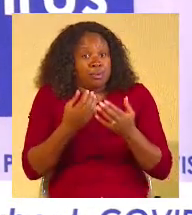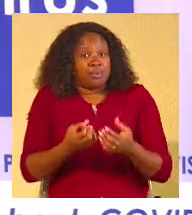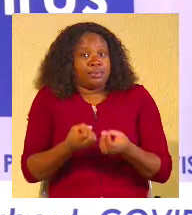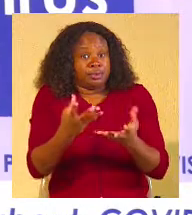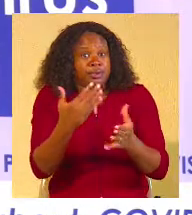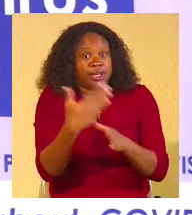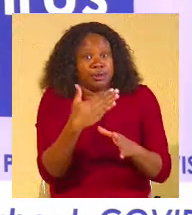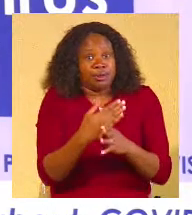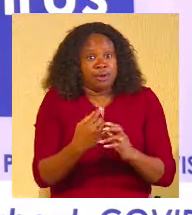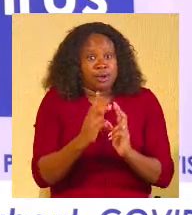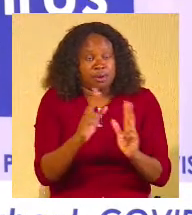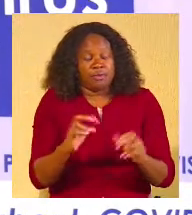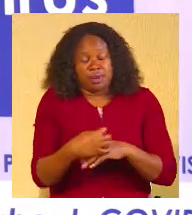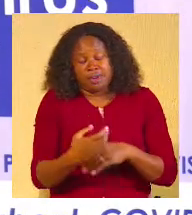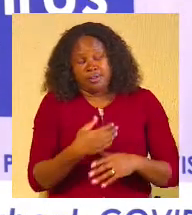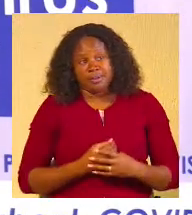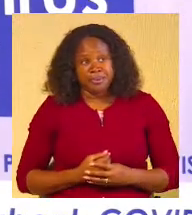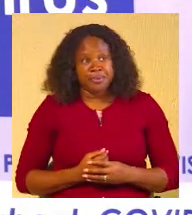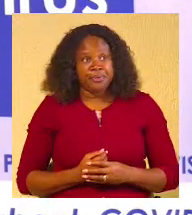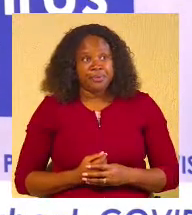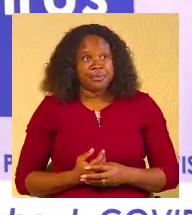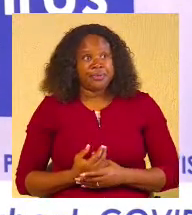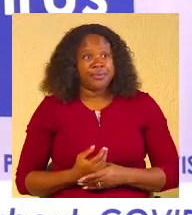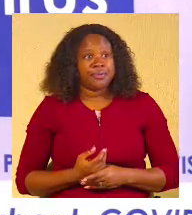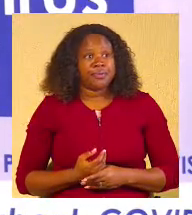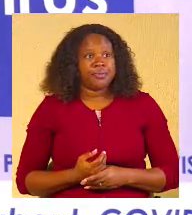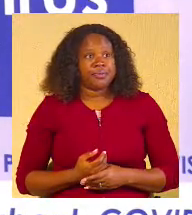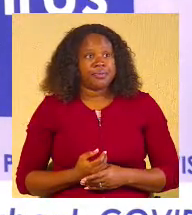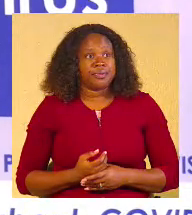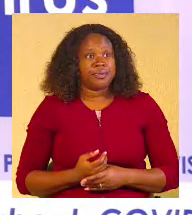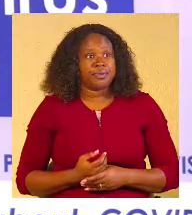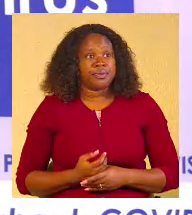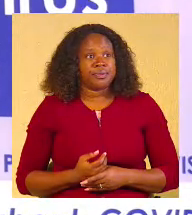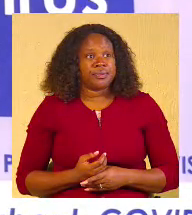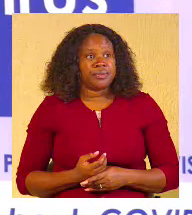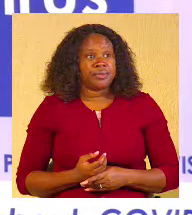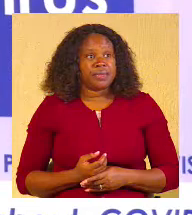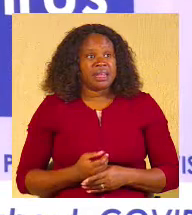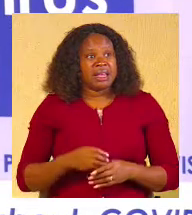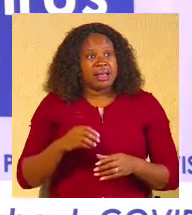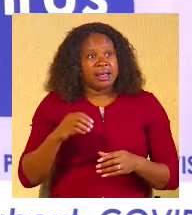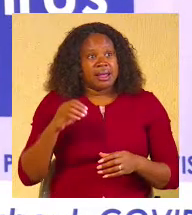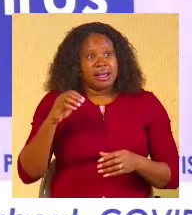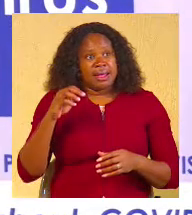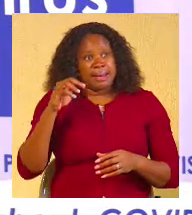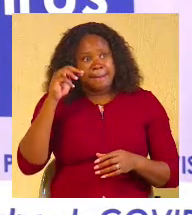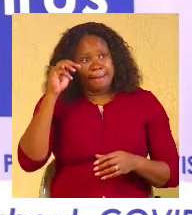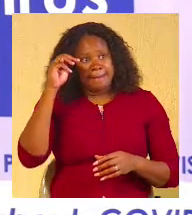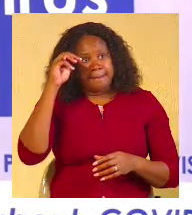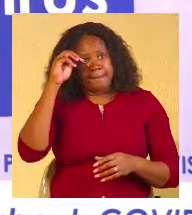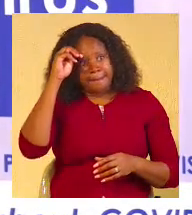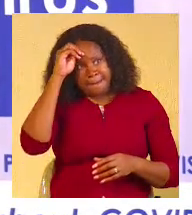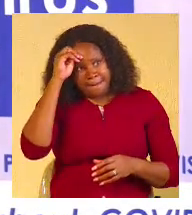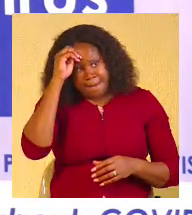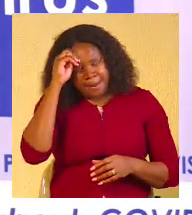individuals? Lastly, how are you effectively dealing with individuals that are going through mental health issues that are forced